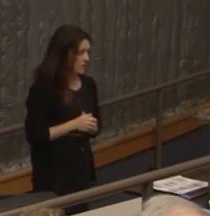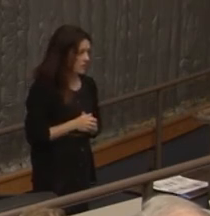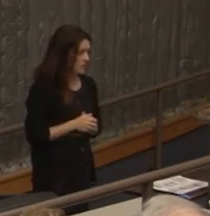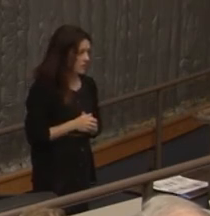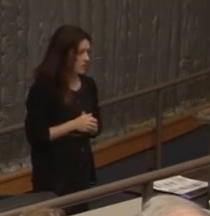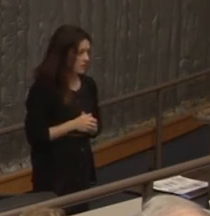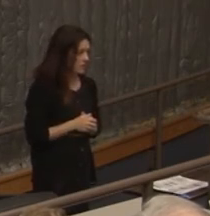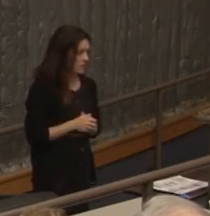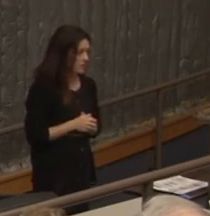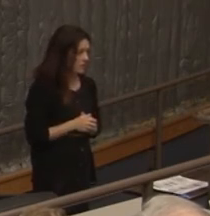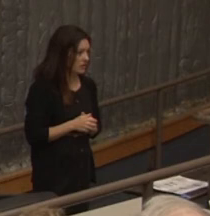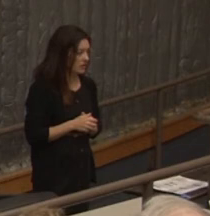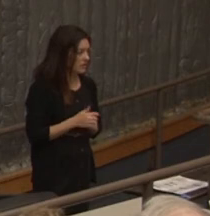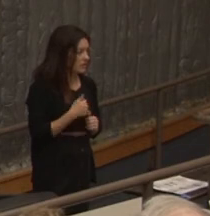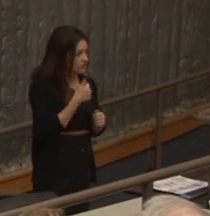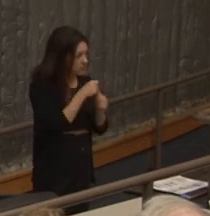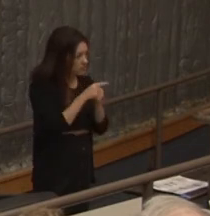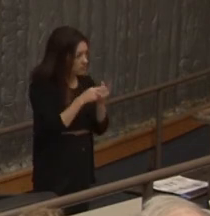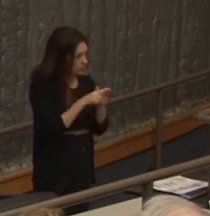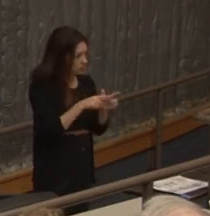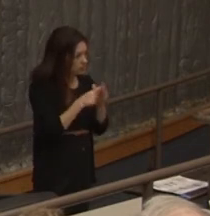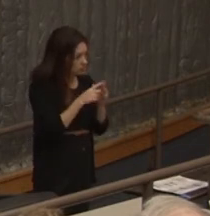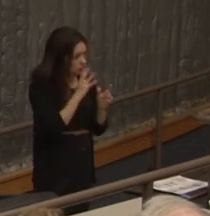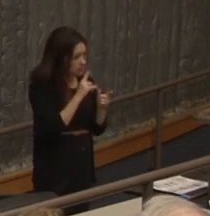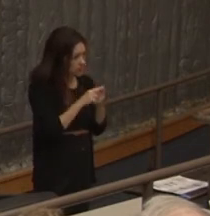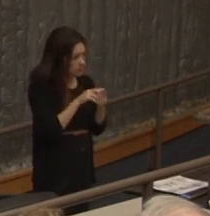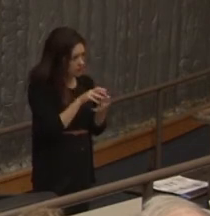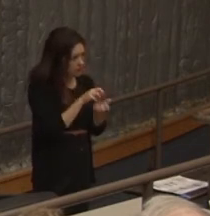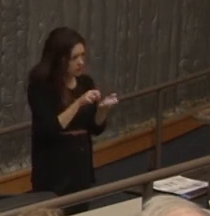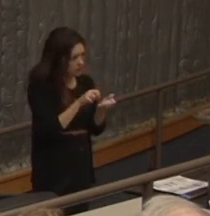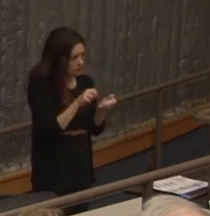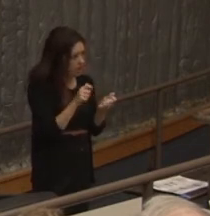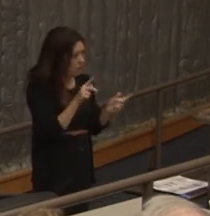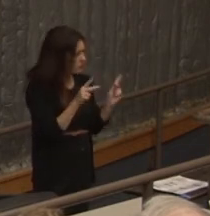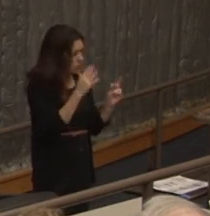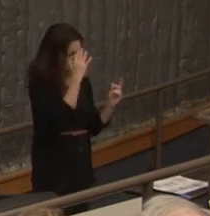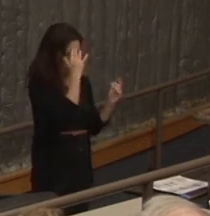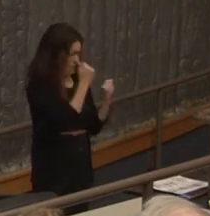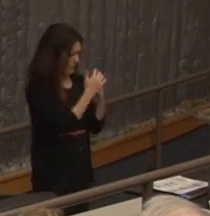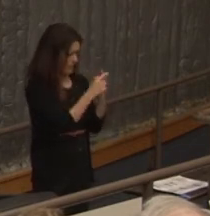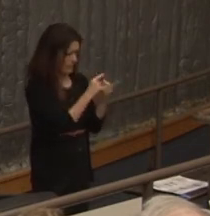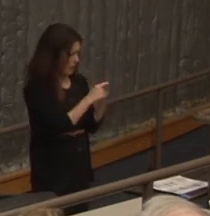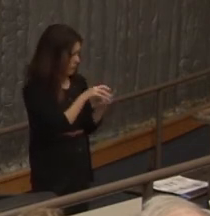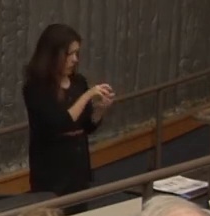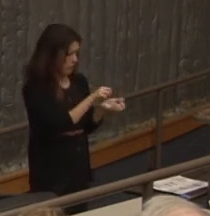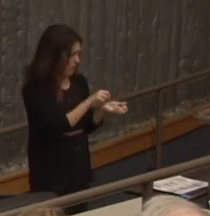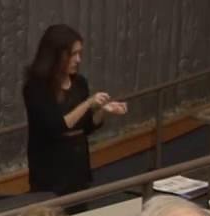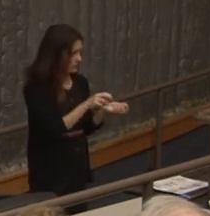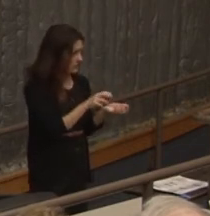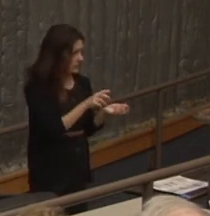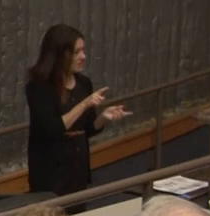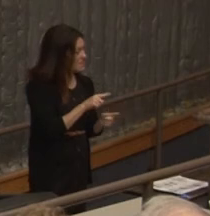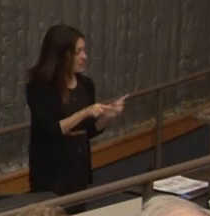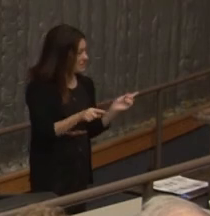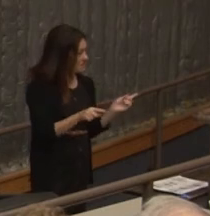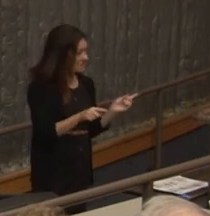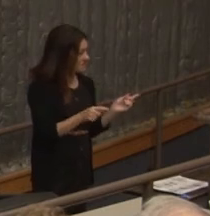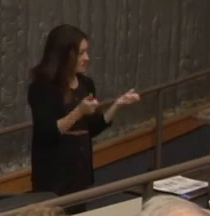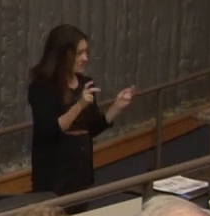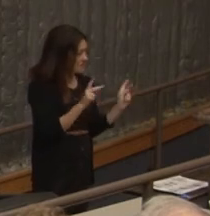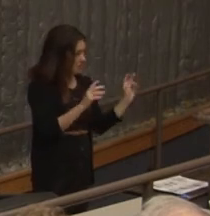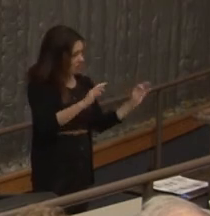I remember a part of me, just a small part of me, wondered, isn't everything known about the Holocaust? I mean, this part, you know, it felt like a